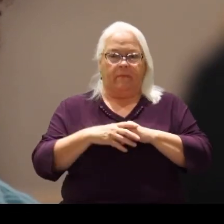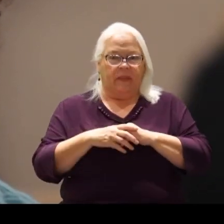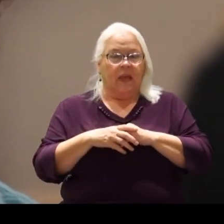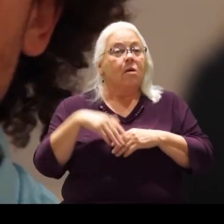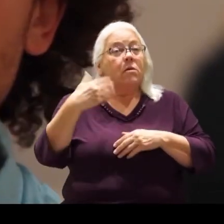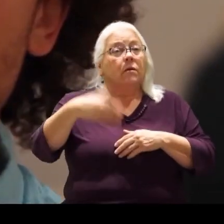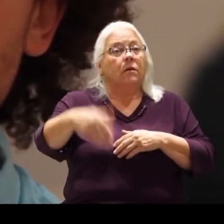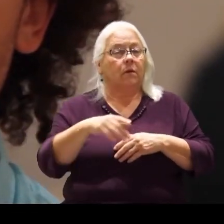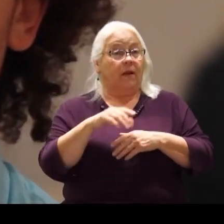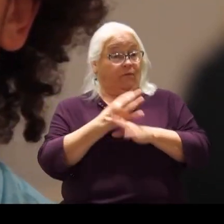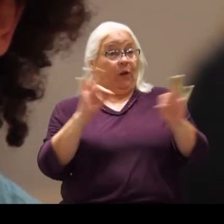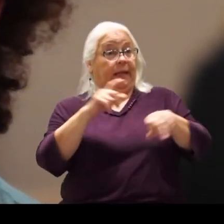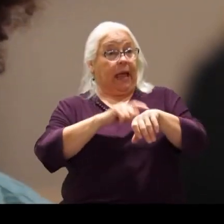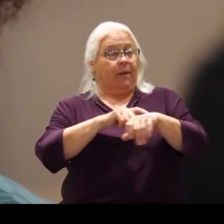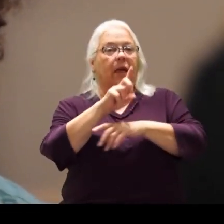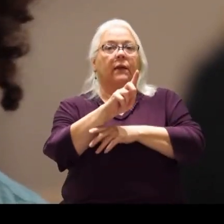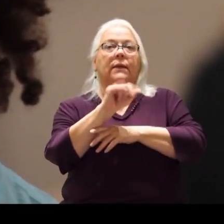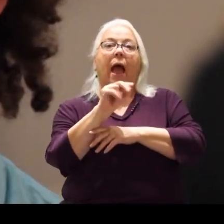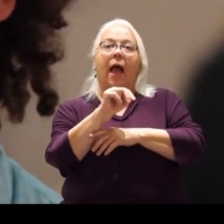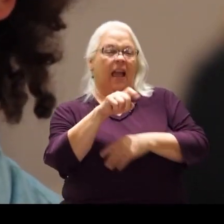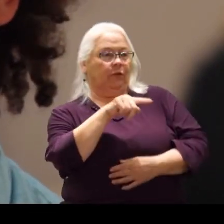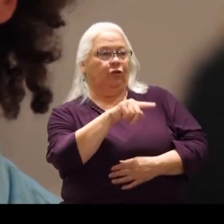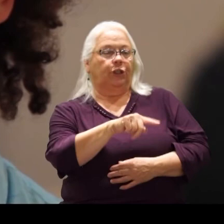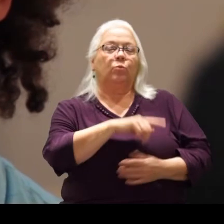guys here. Every now and then,